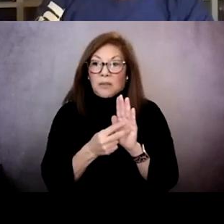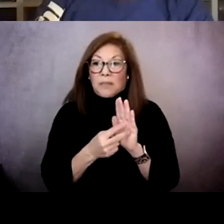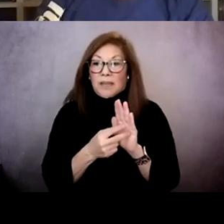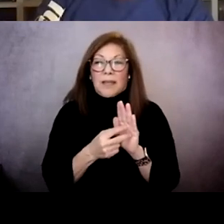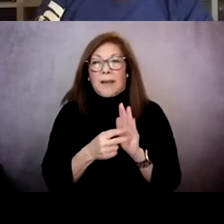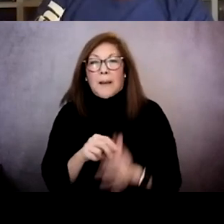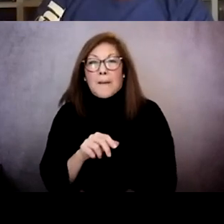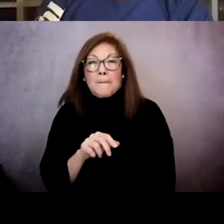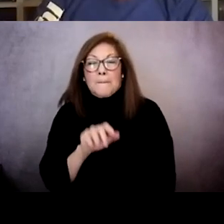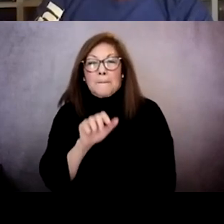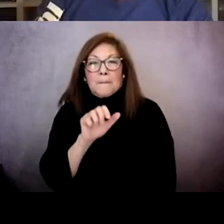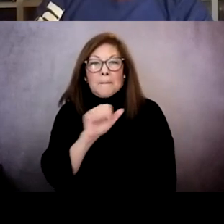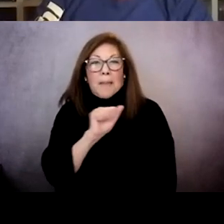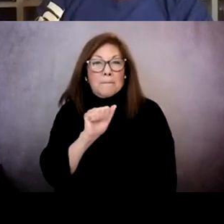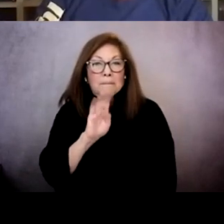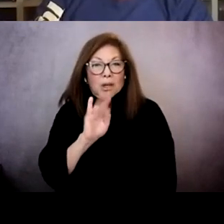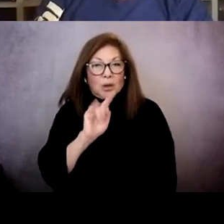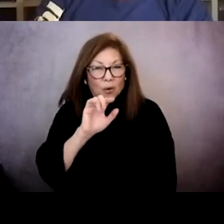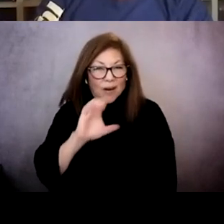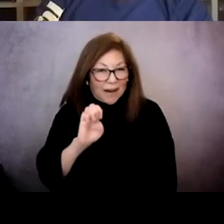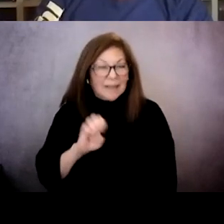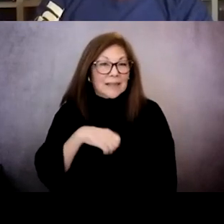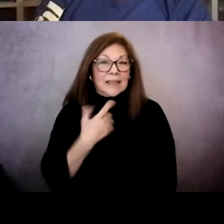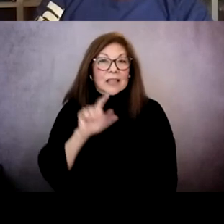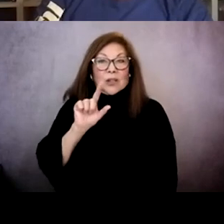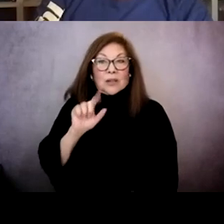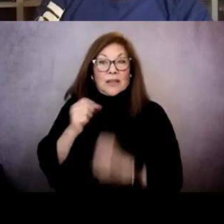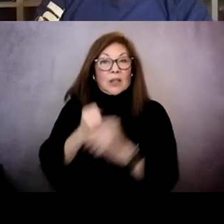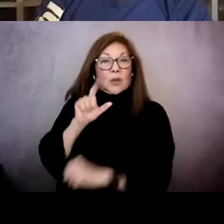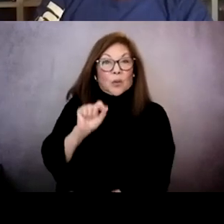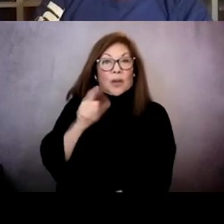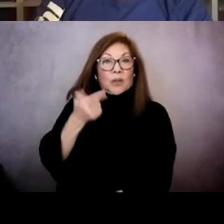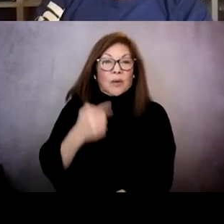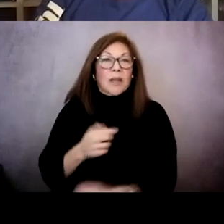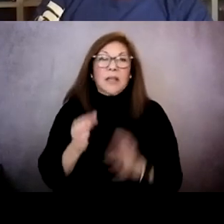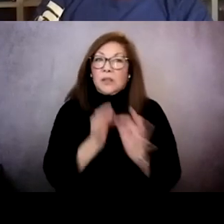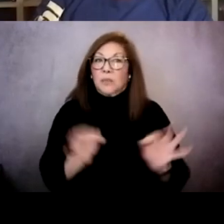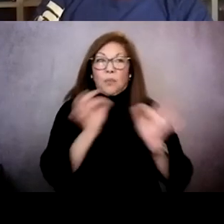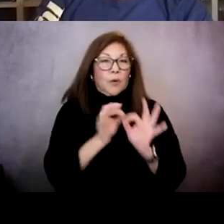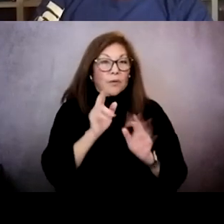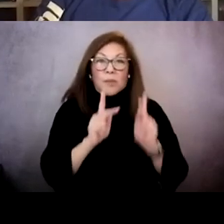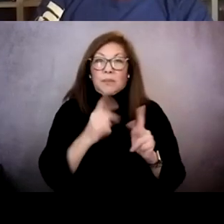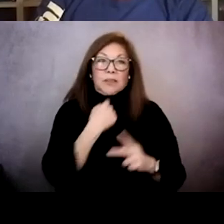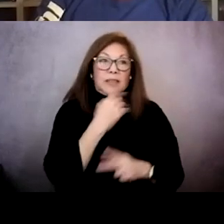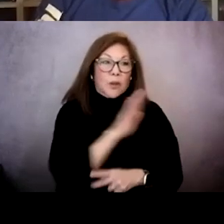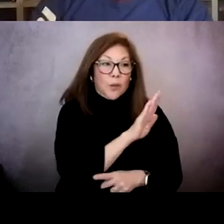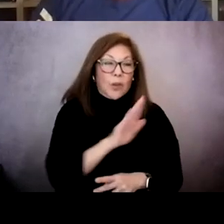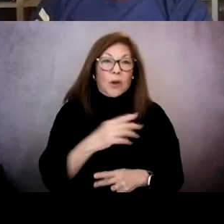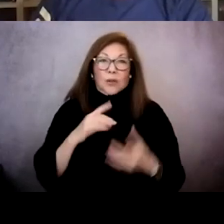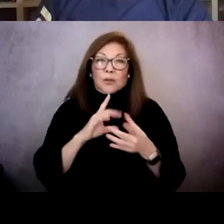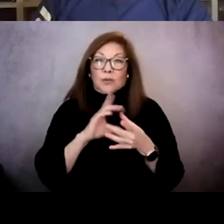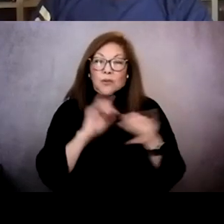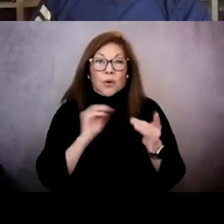Ambedkarite in 2021. And it's important to hear from people telling their own stories. And we do not ever say that